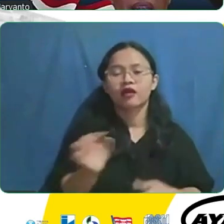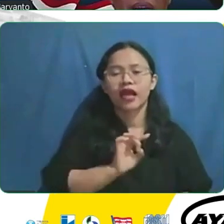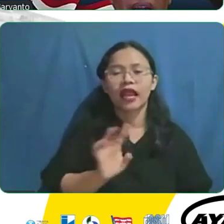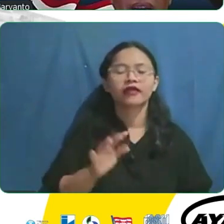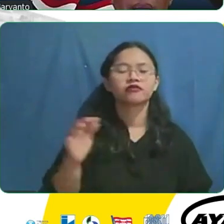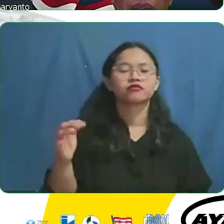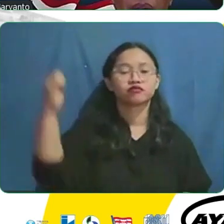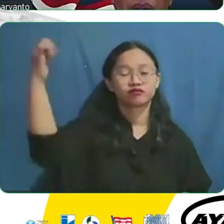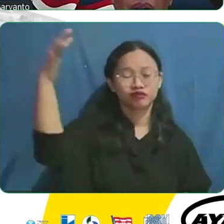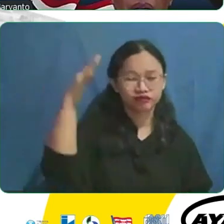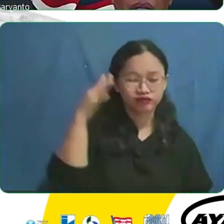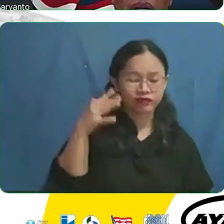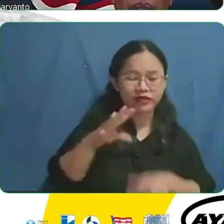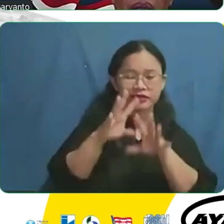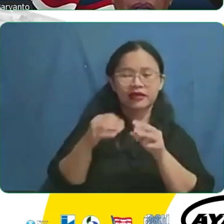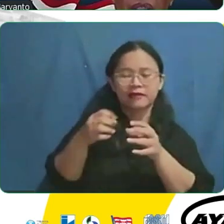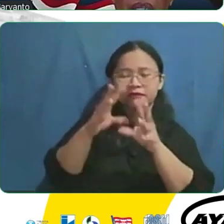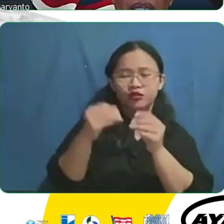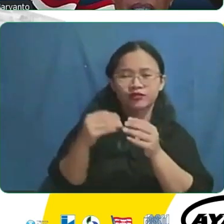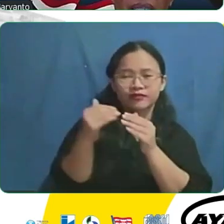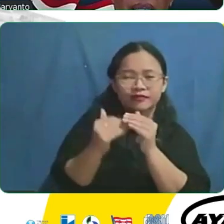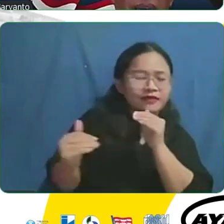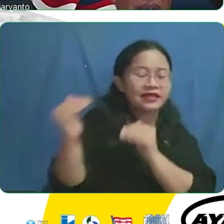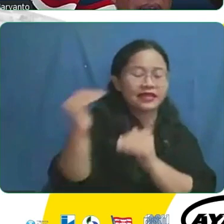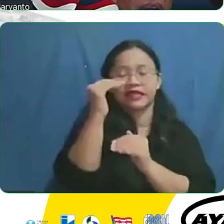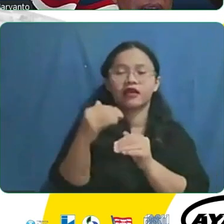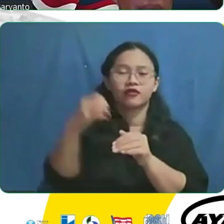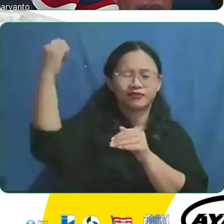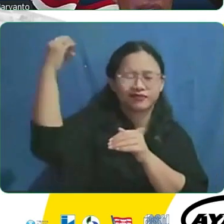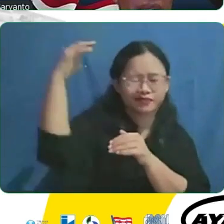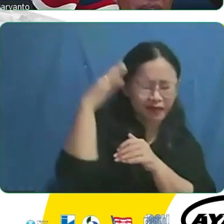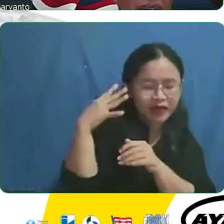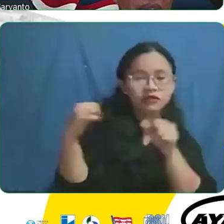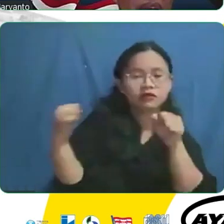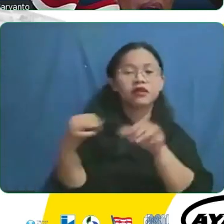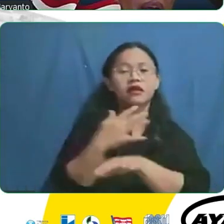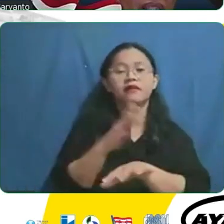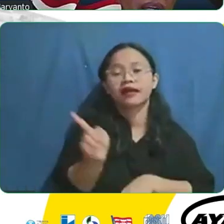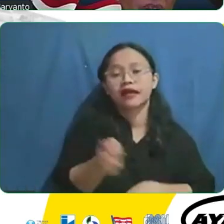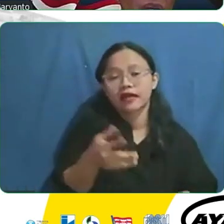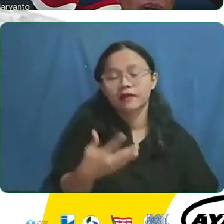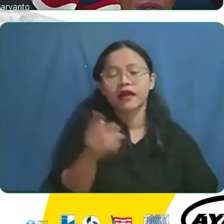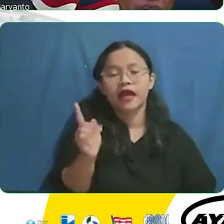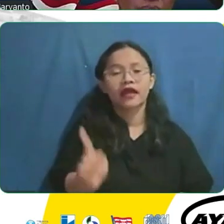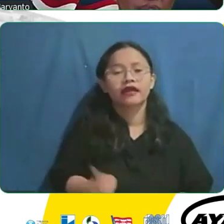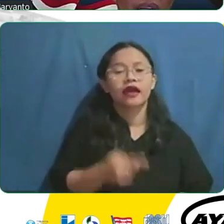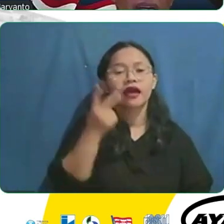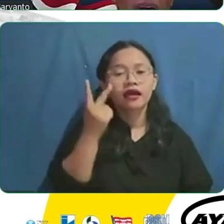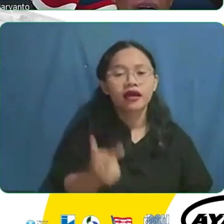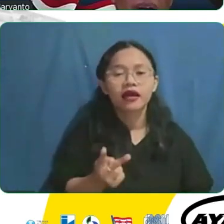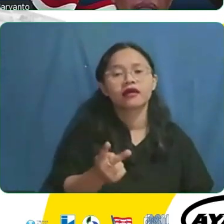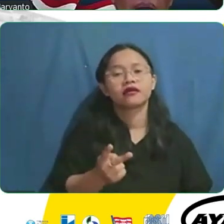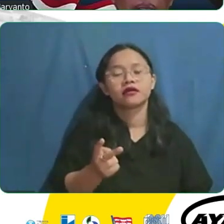higher exposure to mycotoxin and higher temperature, and CO2 will fuel the growth